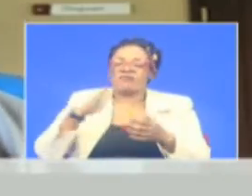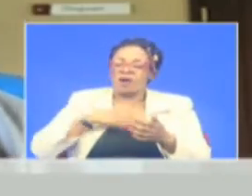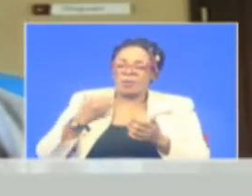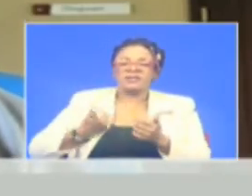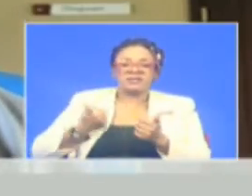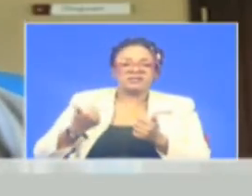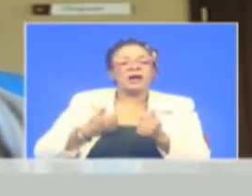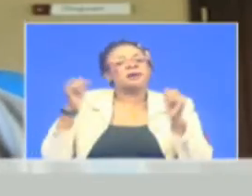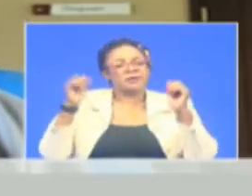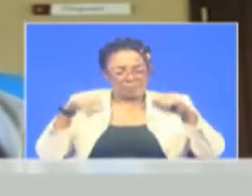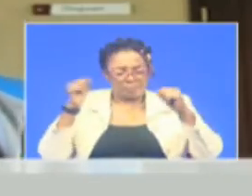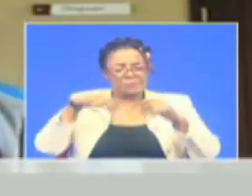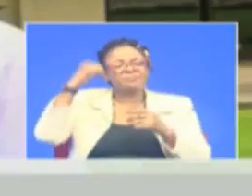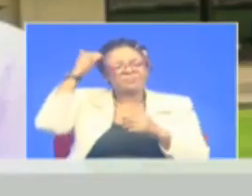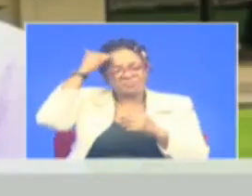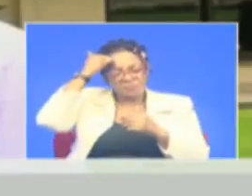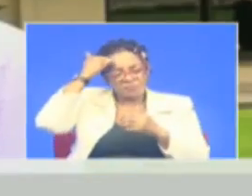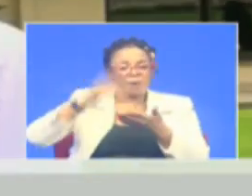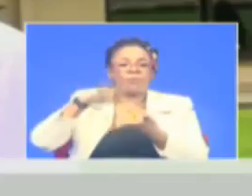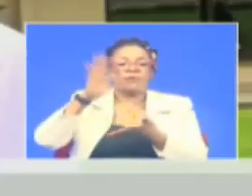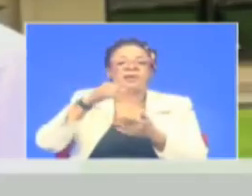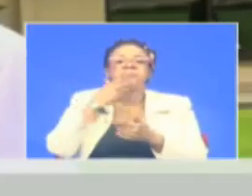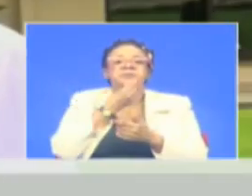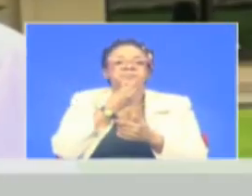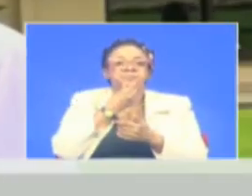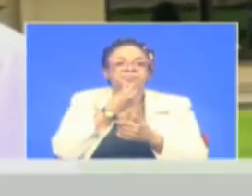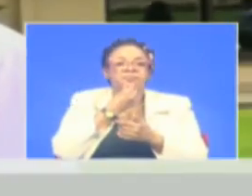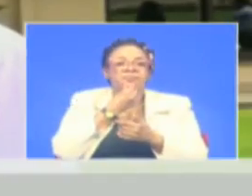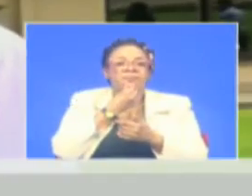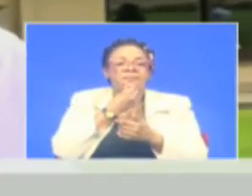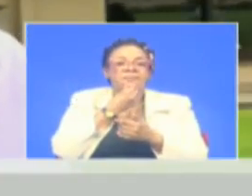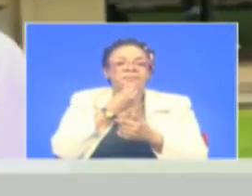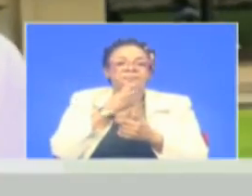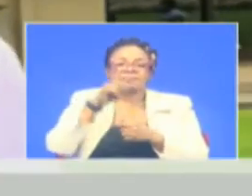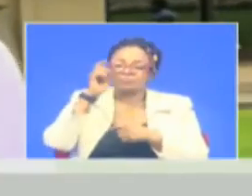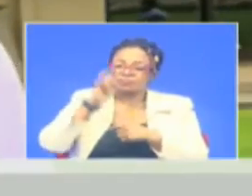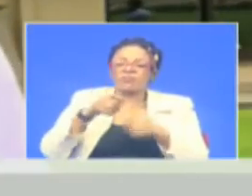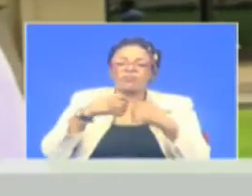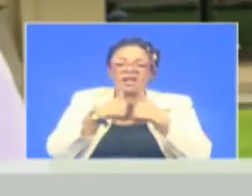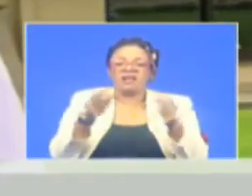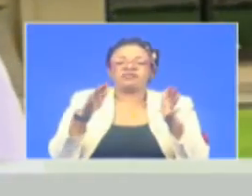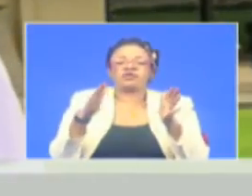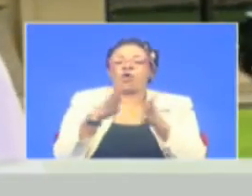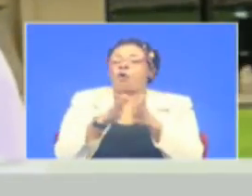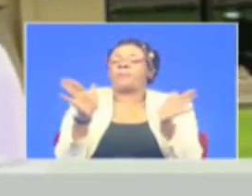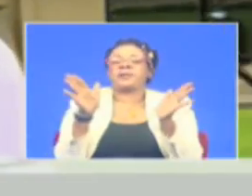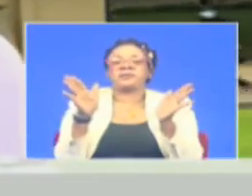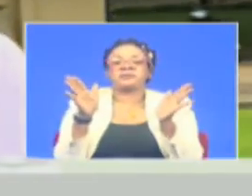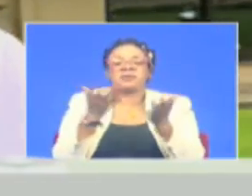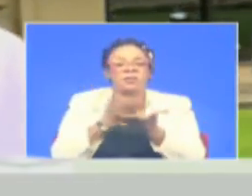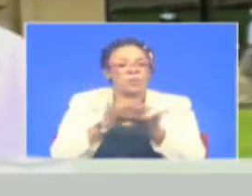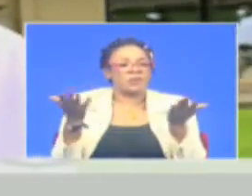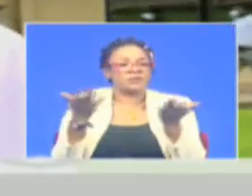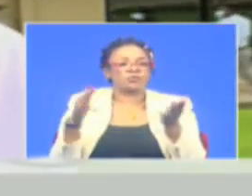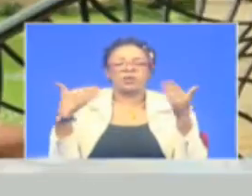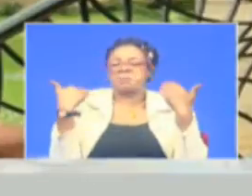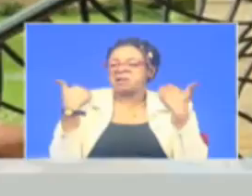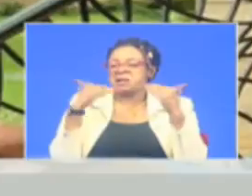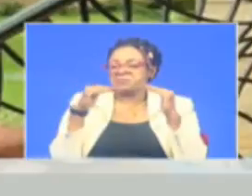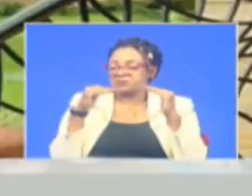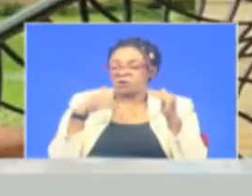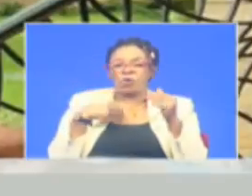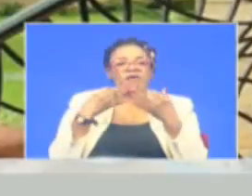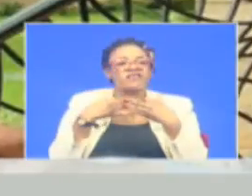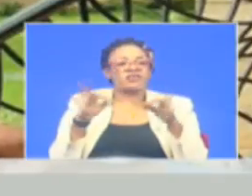capable. They are learned even more than men. It should be left open. Otherwise, we'll be limiting our freedom so much. They are